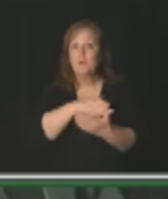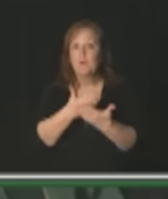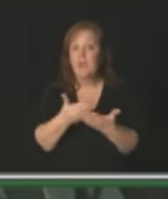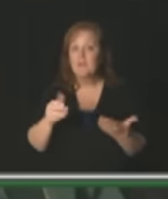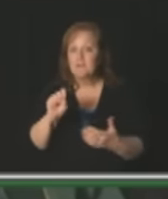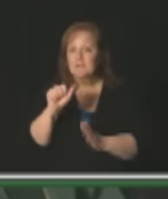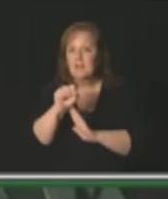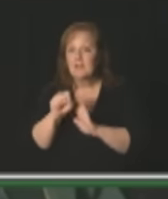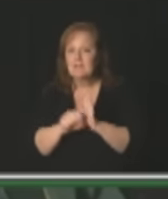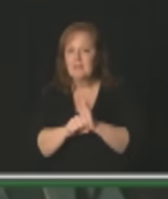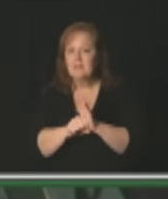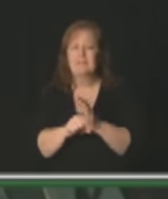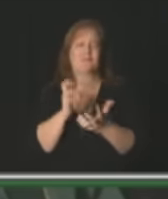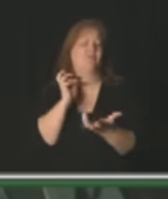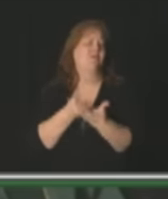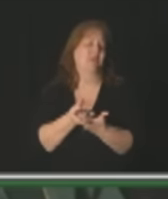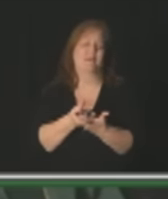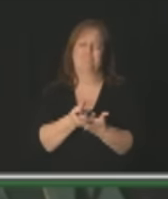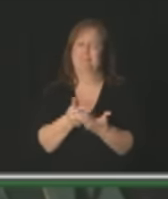State, you will fit right in.